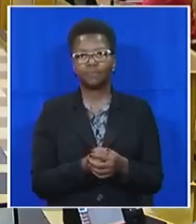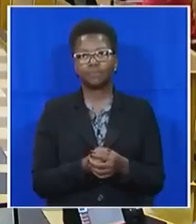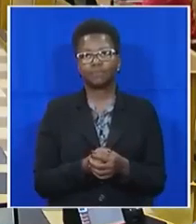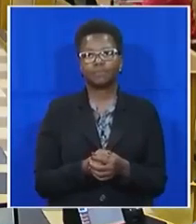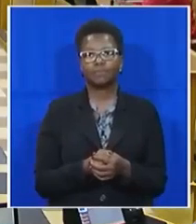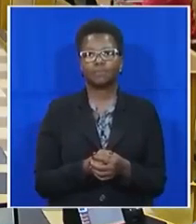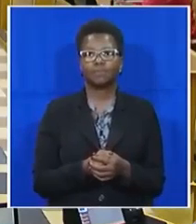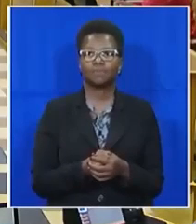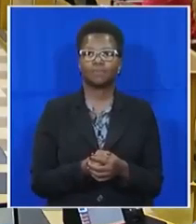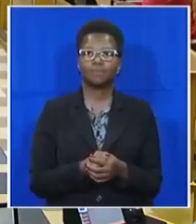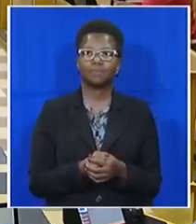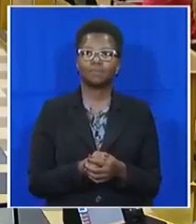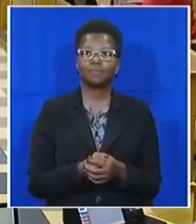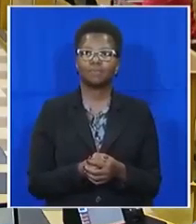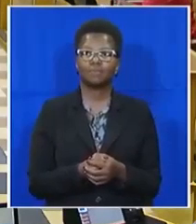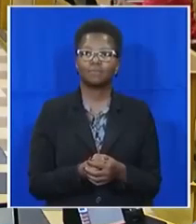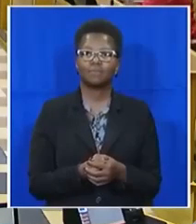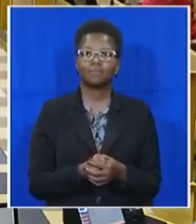No,